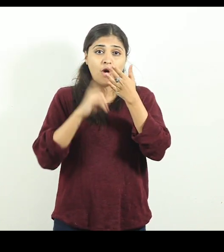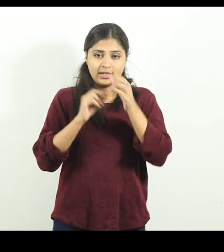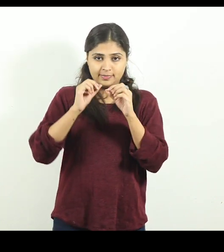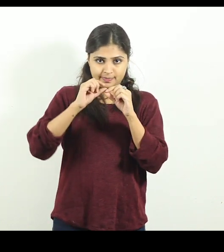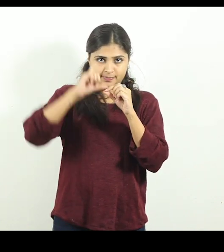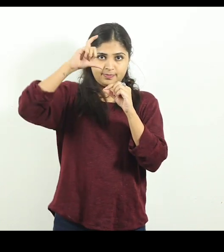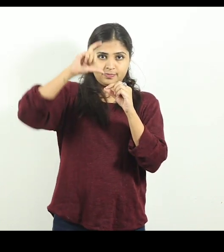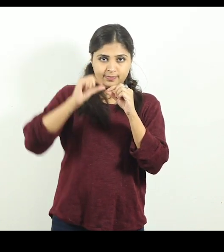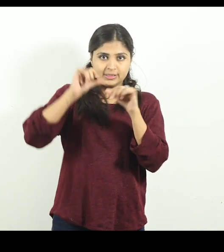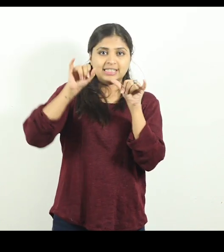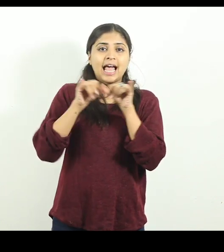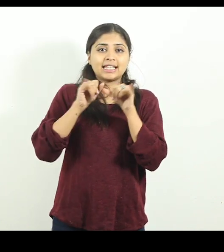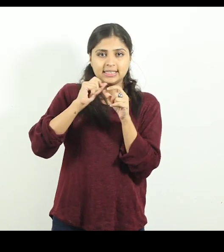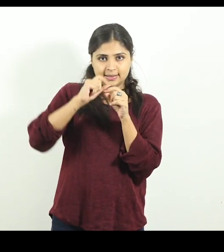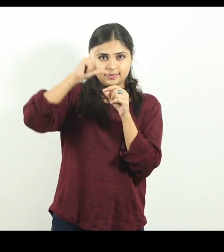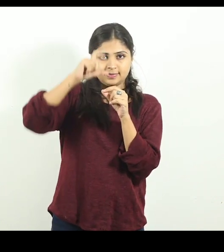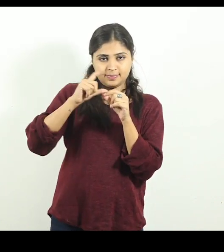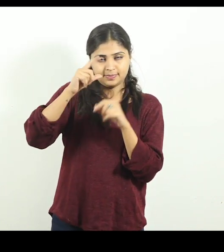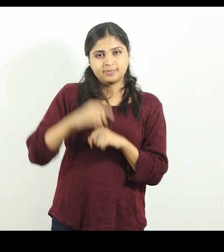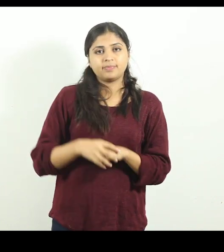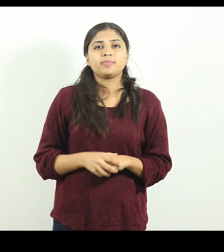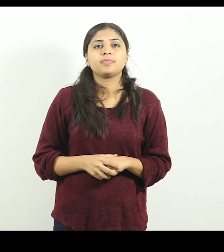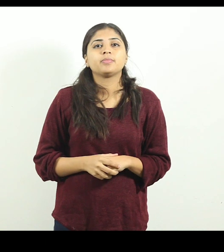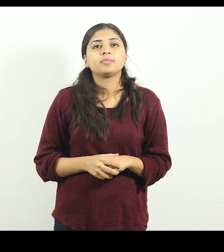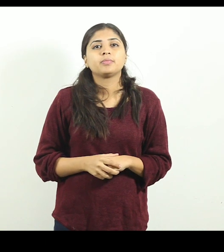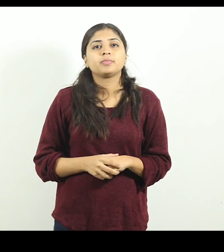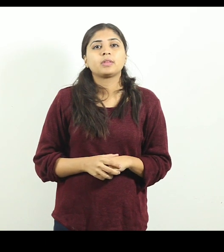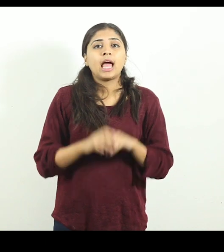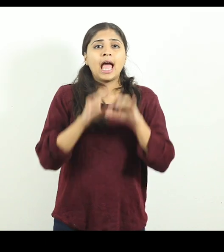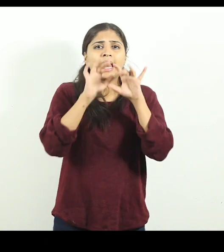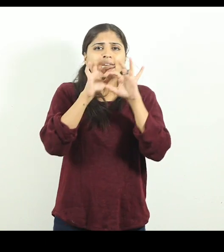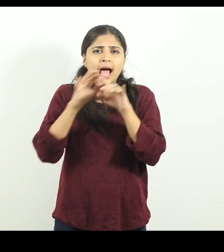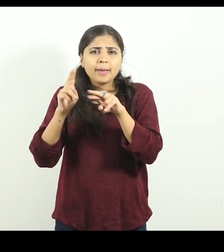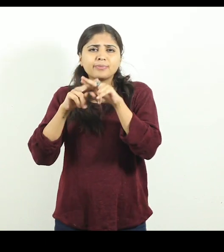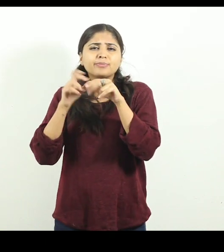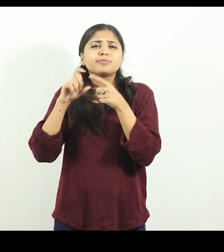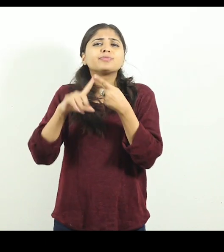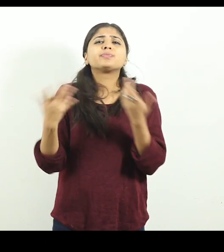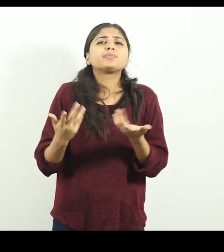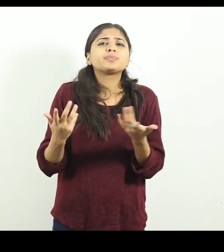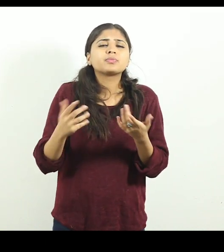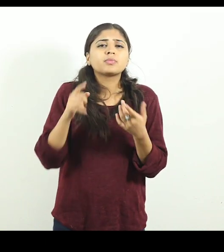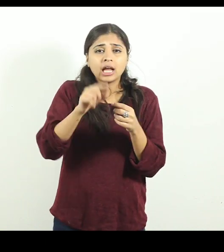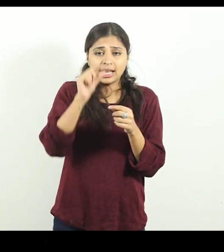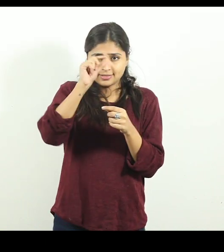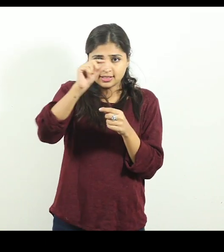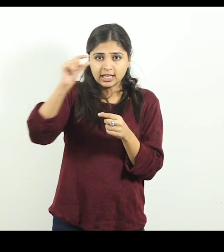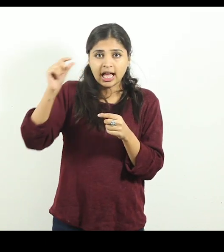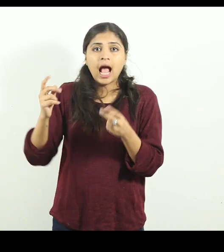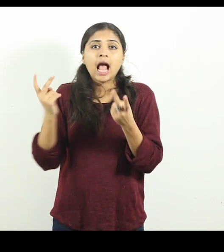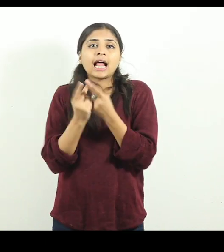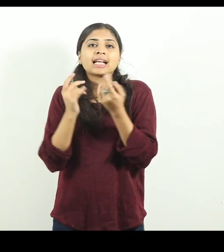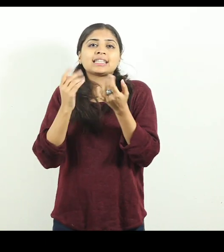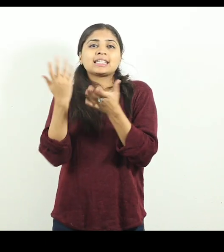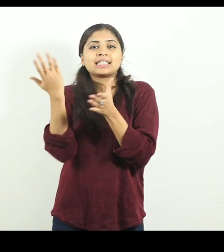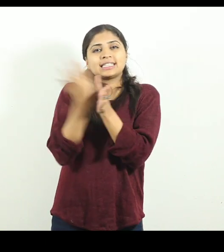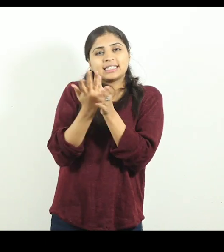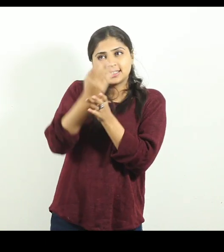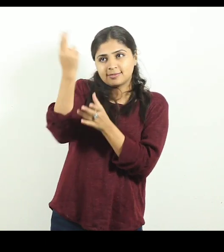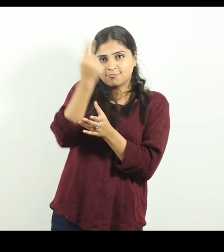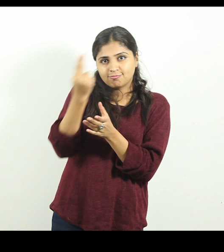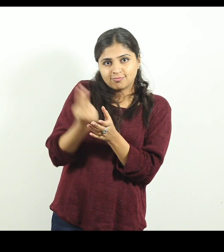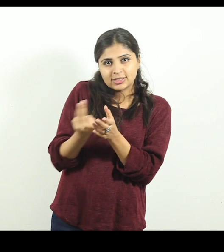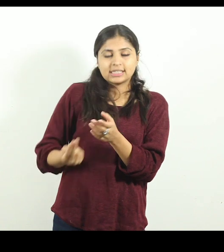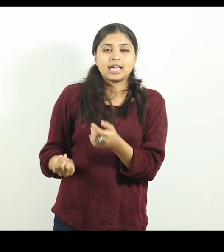Typeface. A set of characters with a common style and design. Boldface. A formatting option